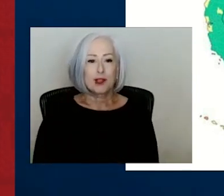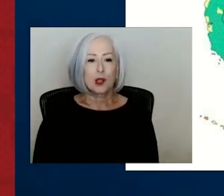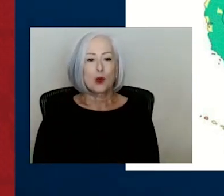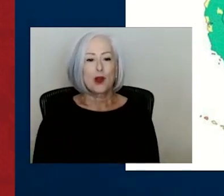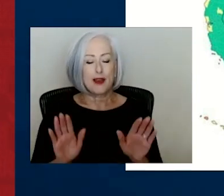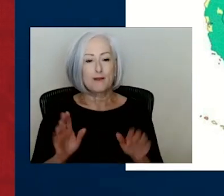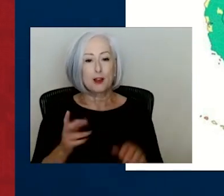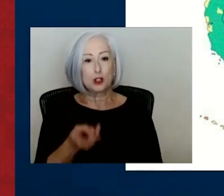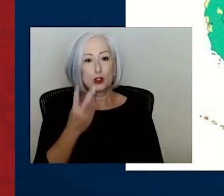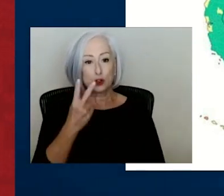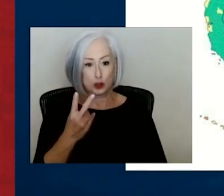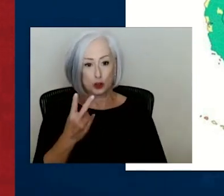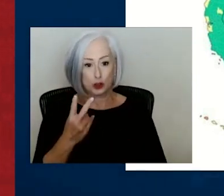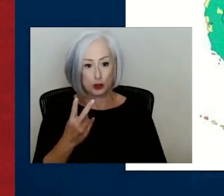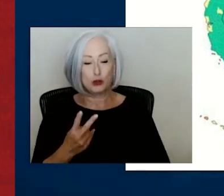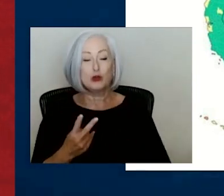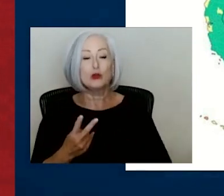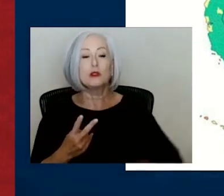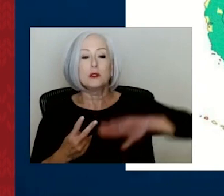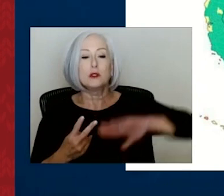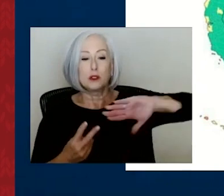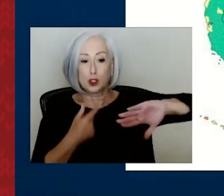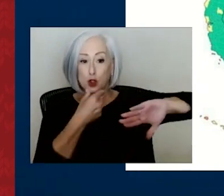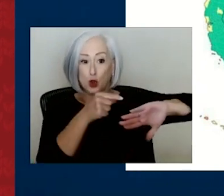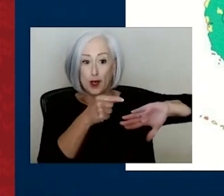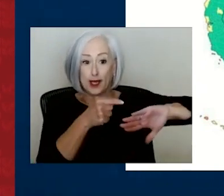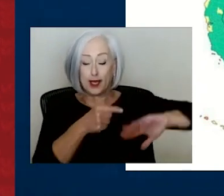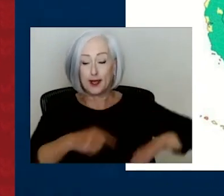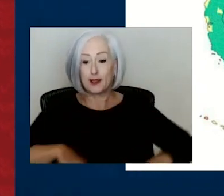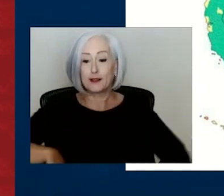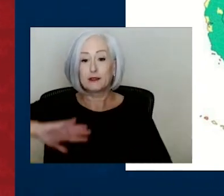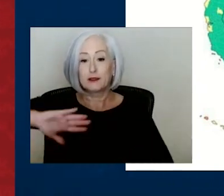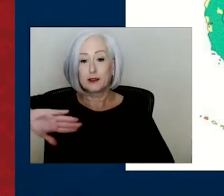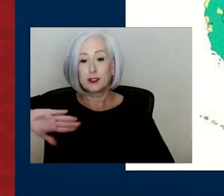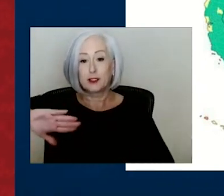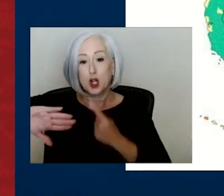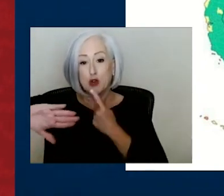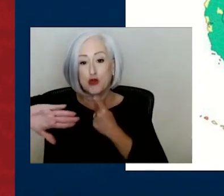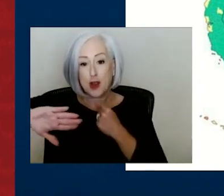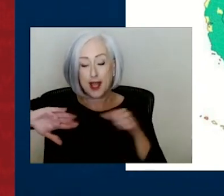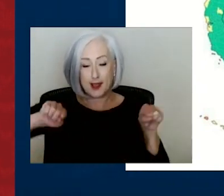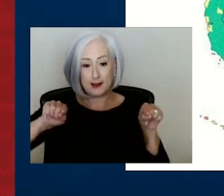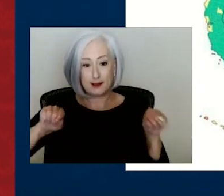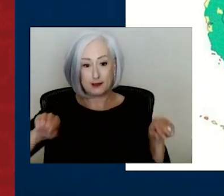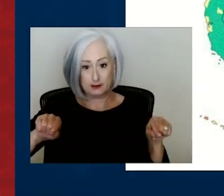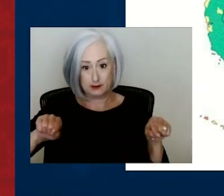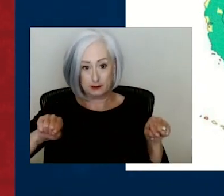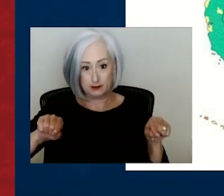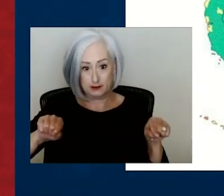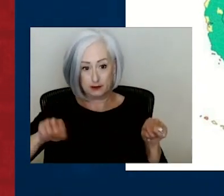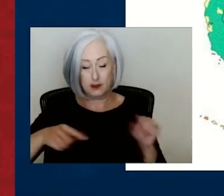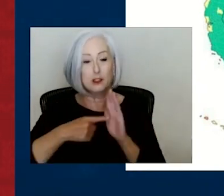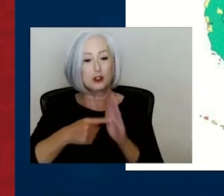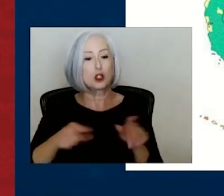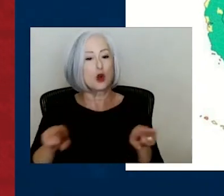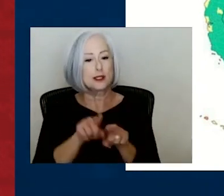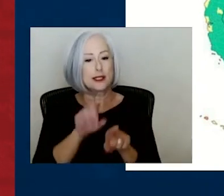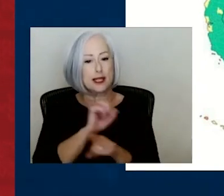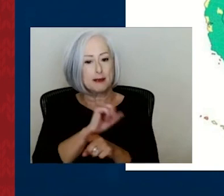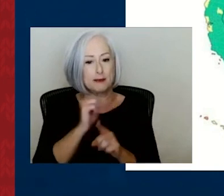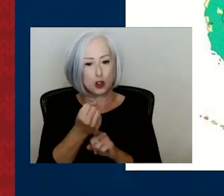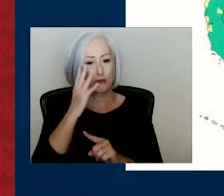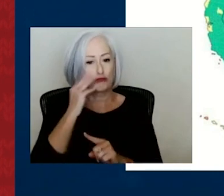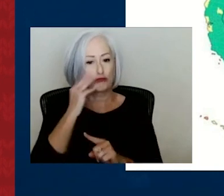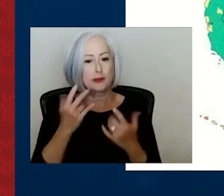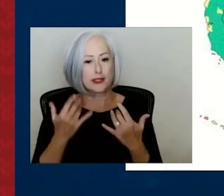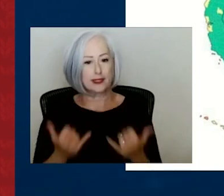One is full of green, one is full of red. So, but it is representing the same situation that we are in right now. So a